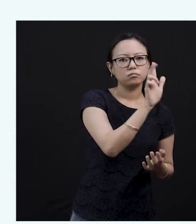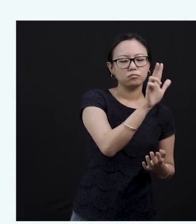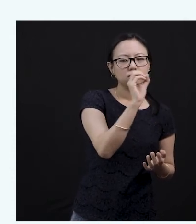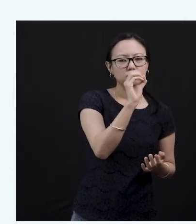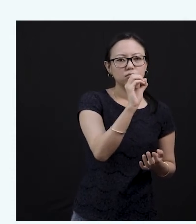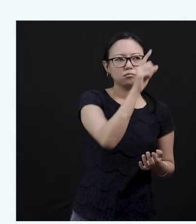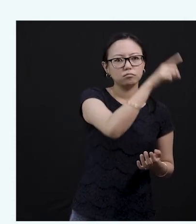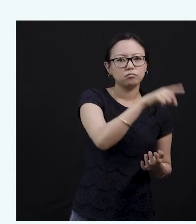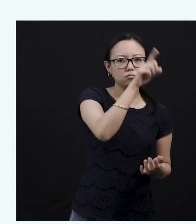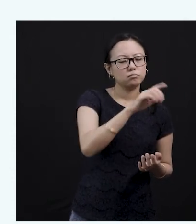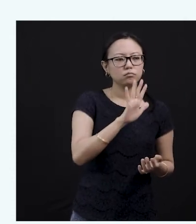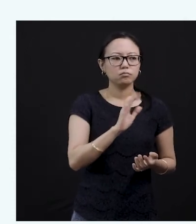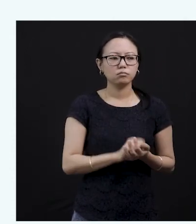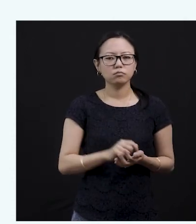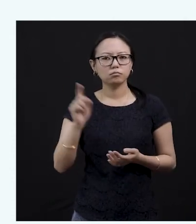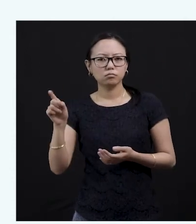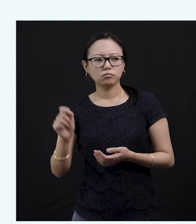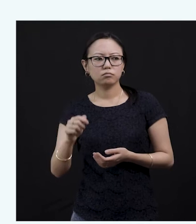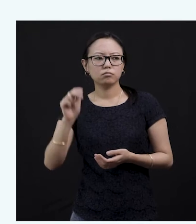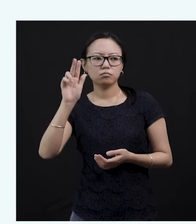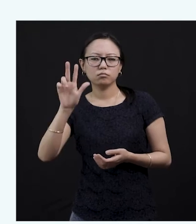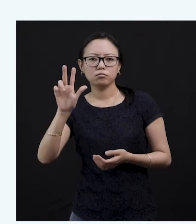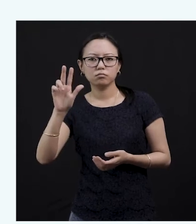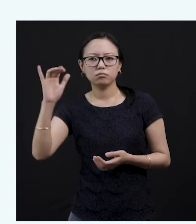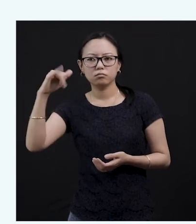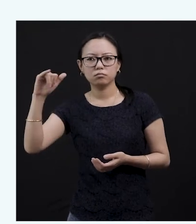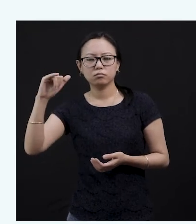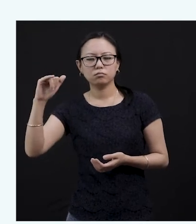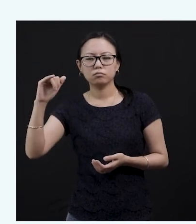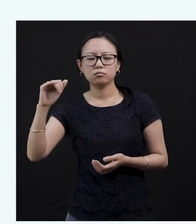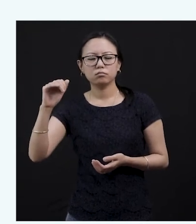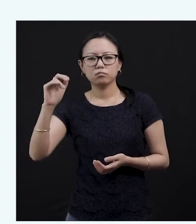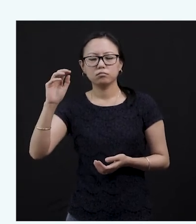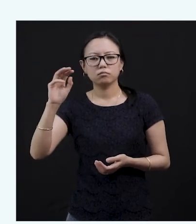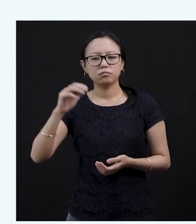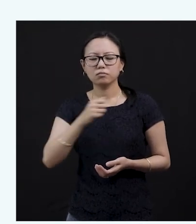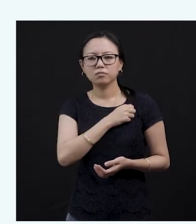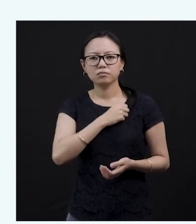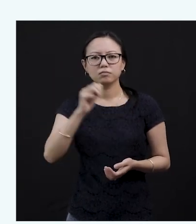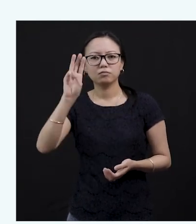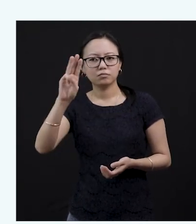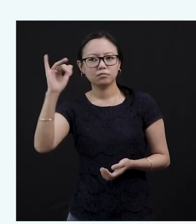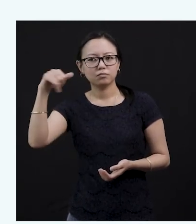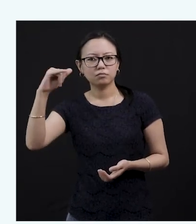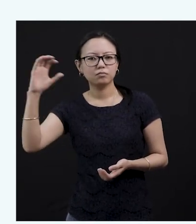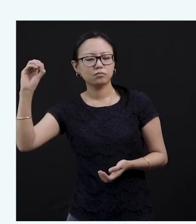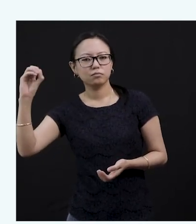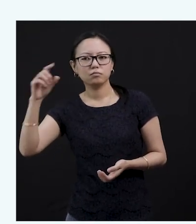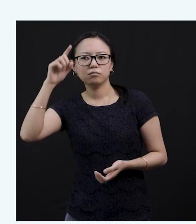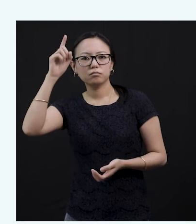have Northern Hemisphere, Southern Hemisphere, Eastern Hemisphere, and Western